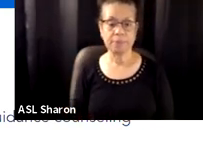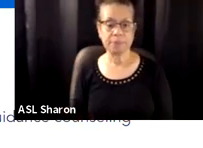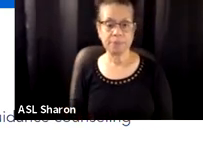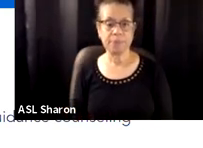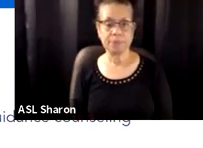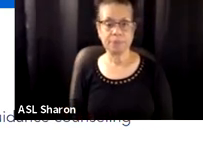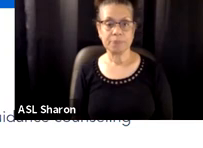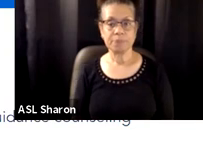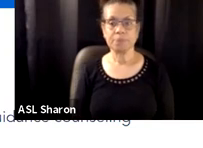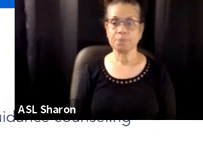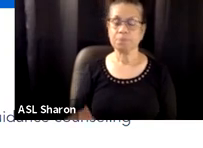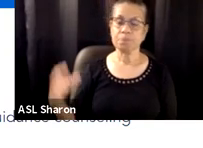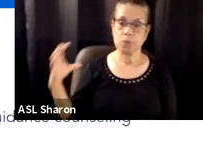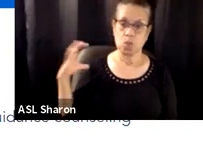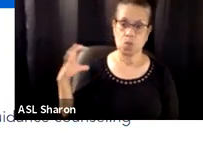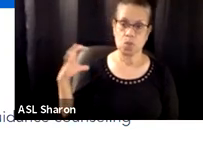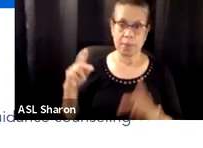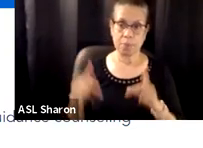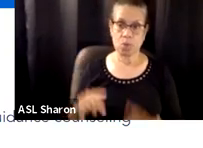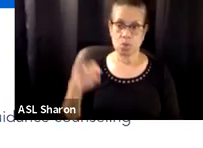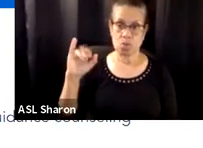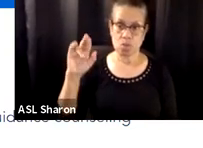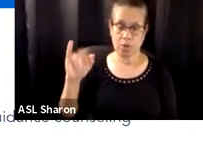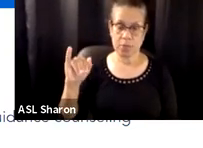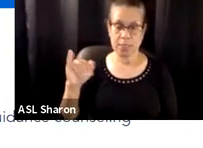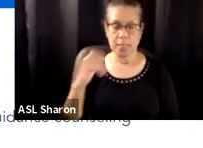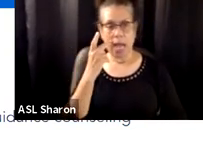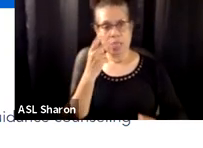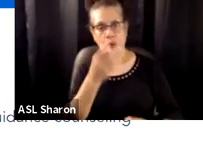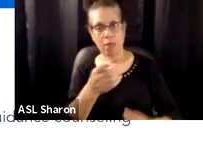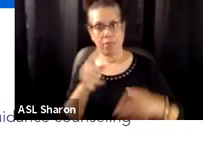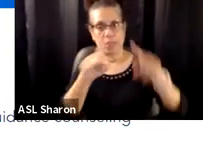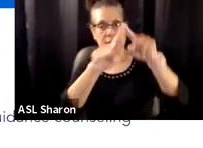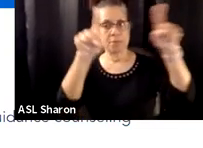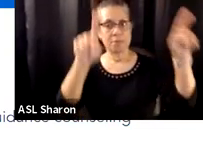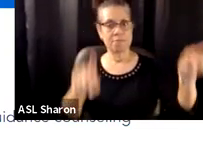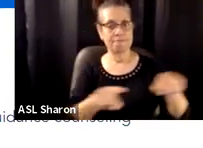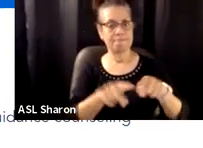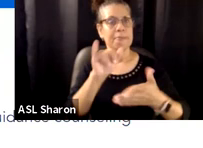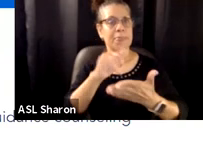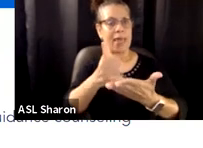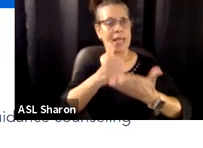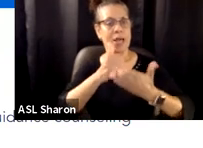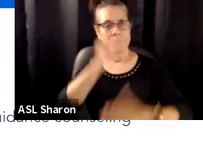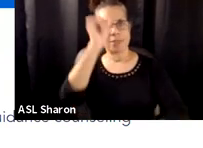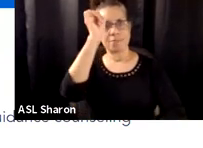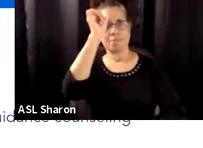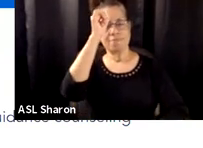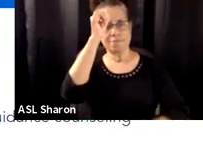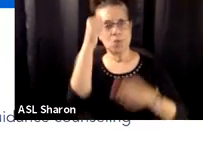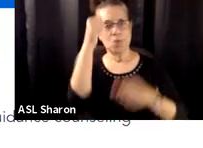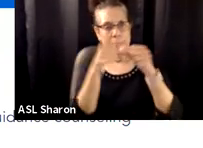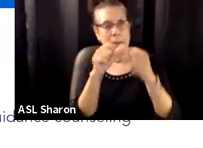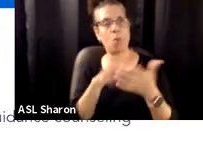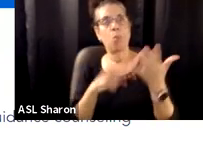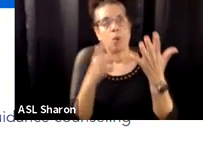thank you no i just felt that seeing this gave us that north star of remembering what it is that we want to